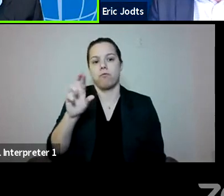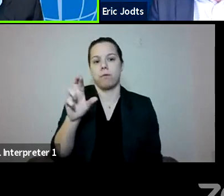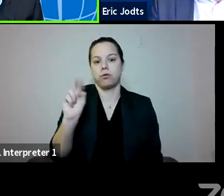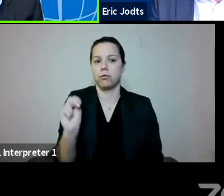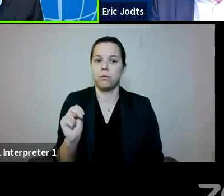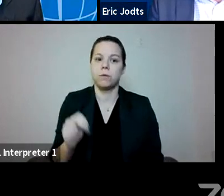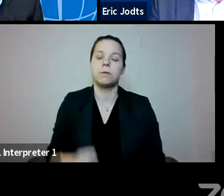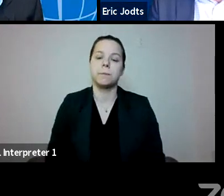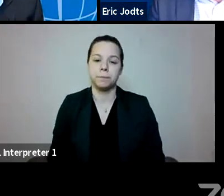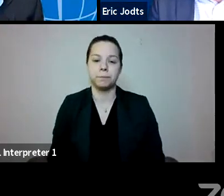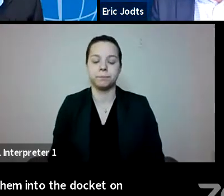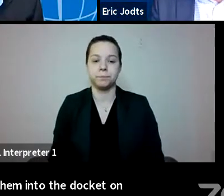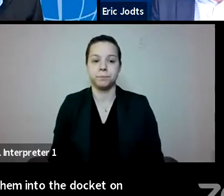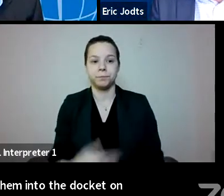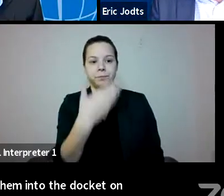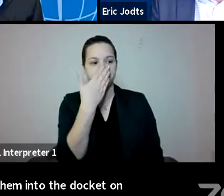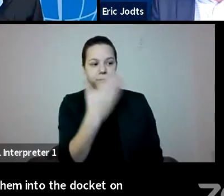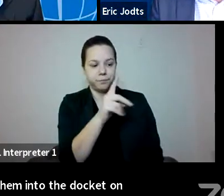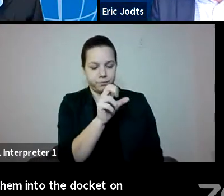Thanks, Don.